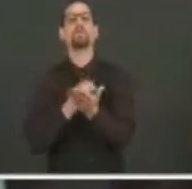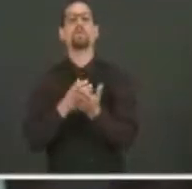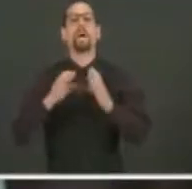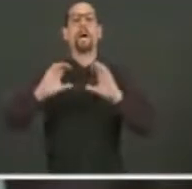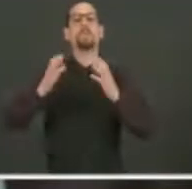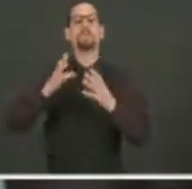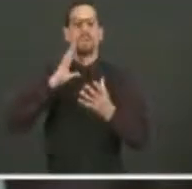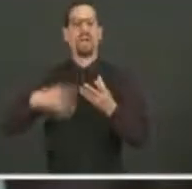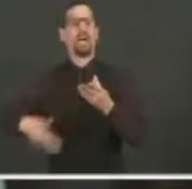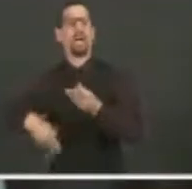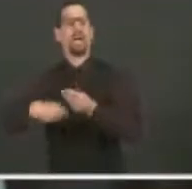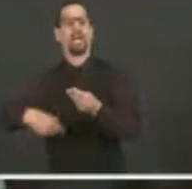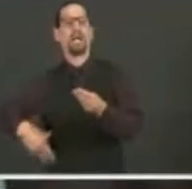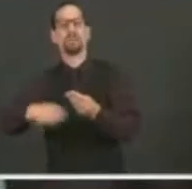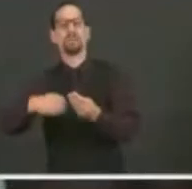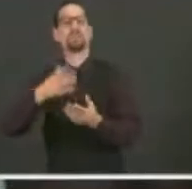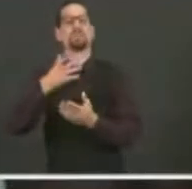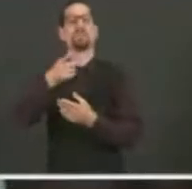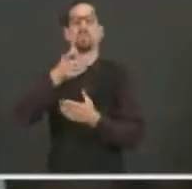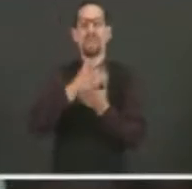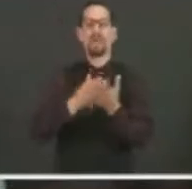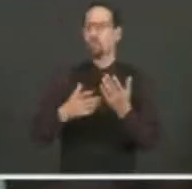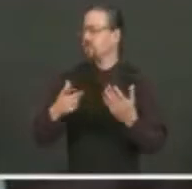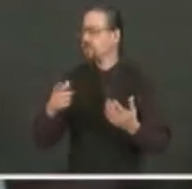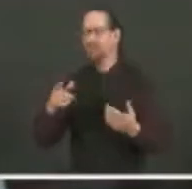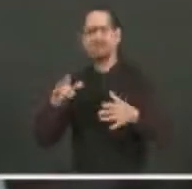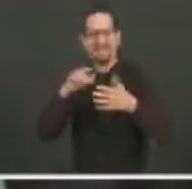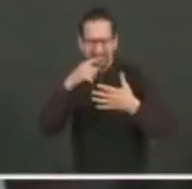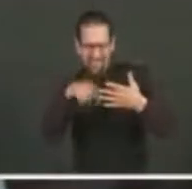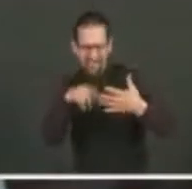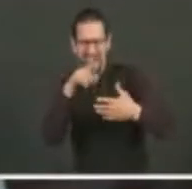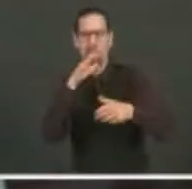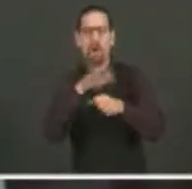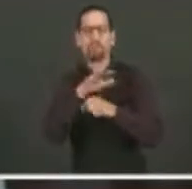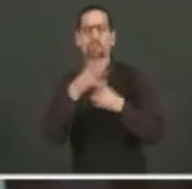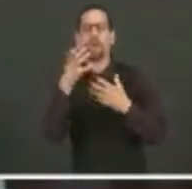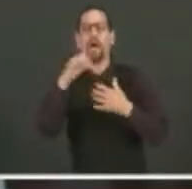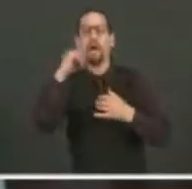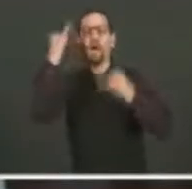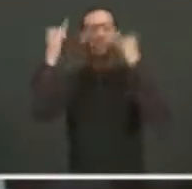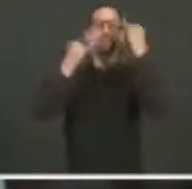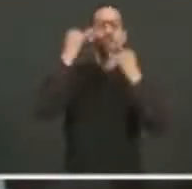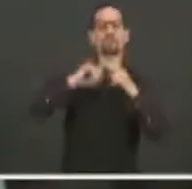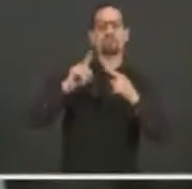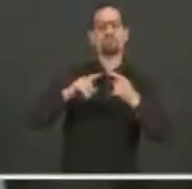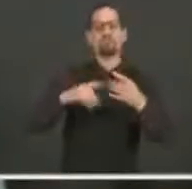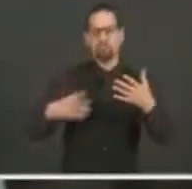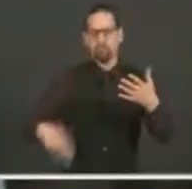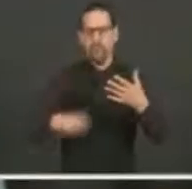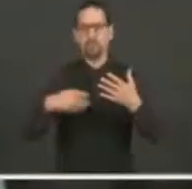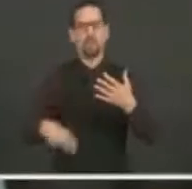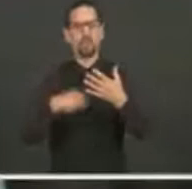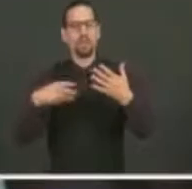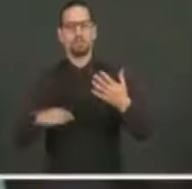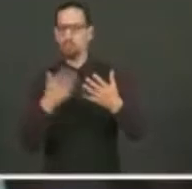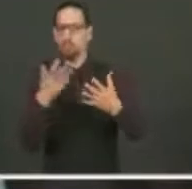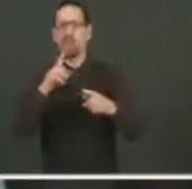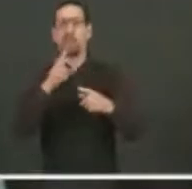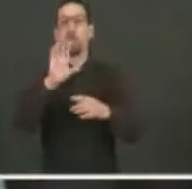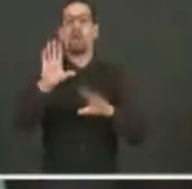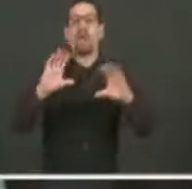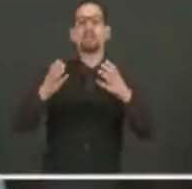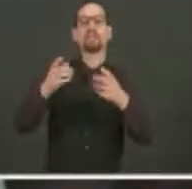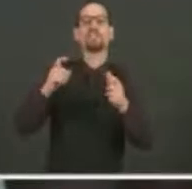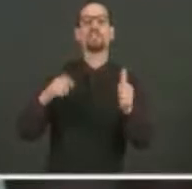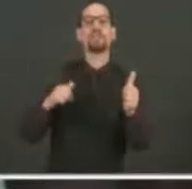requests for different kinds of classes, more interesting classes, makeup classes to help you with some of the material that was hard. Keep checking the